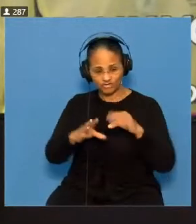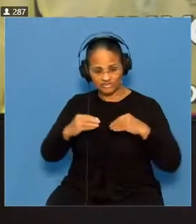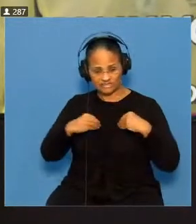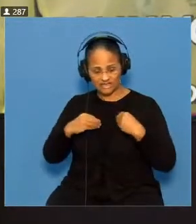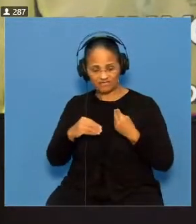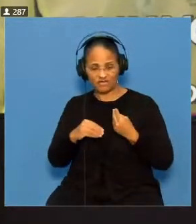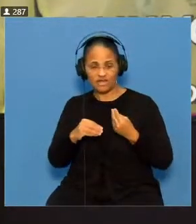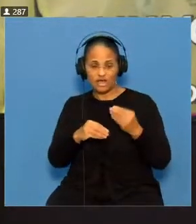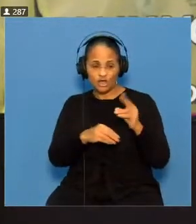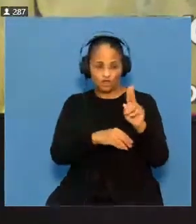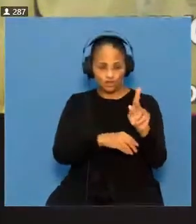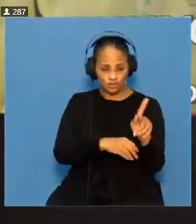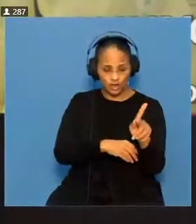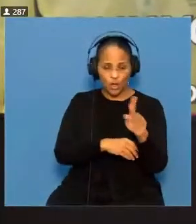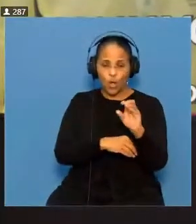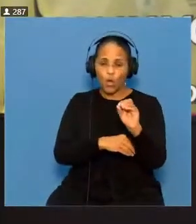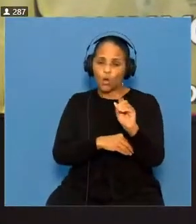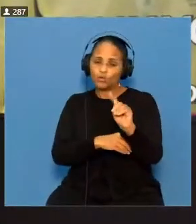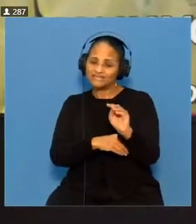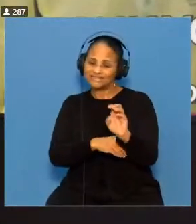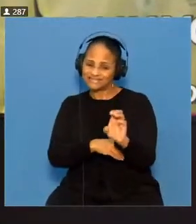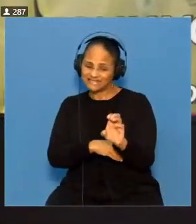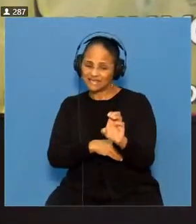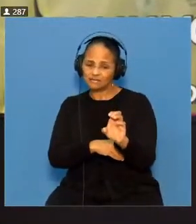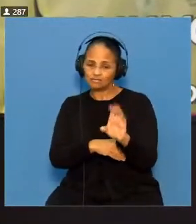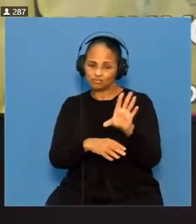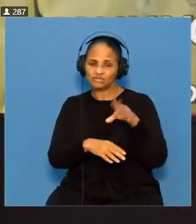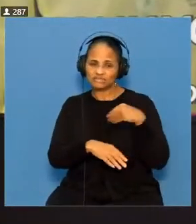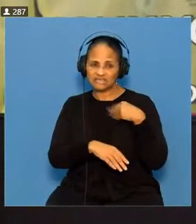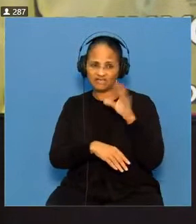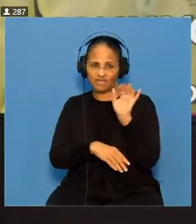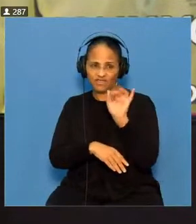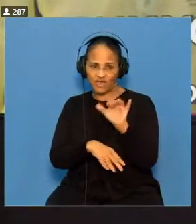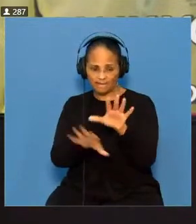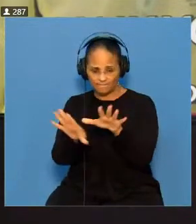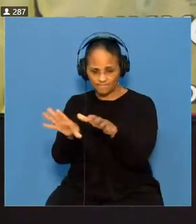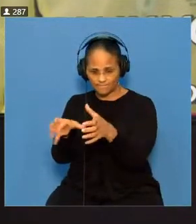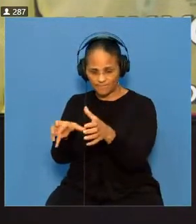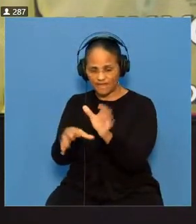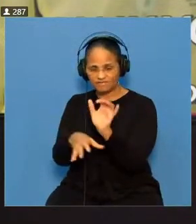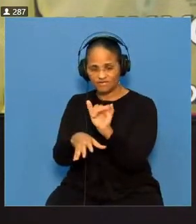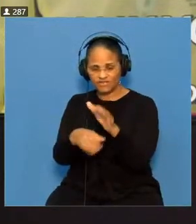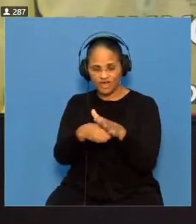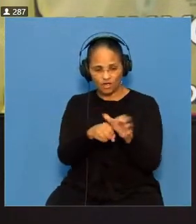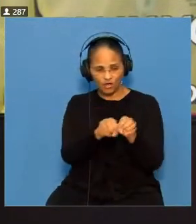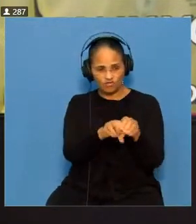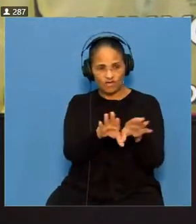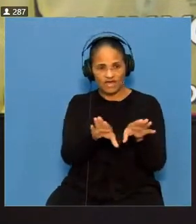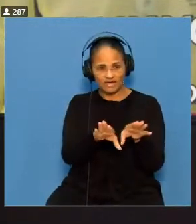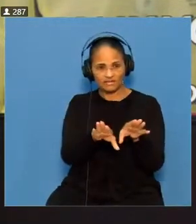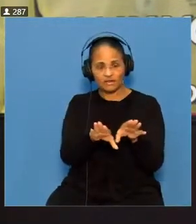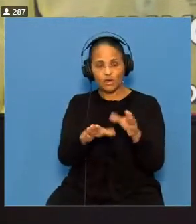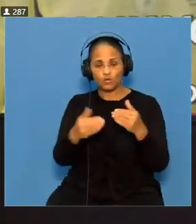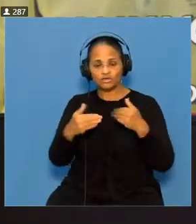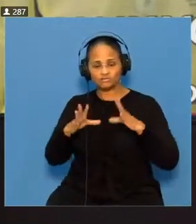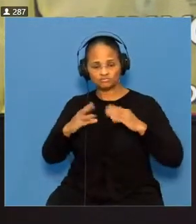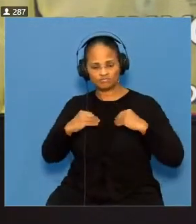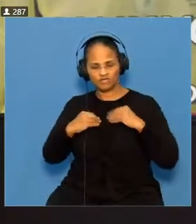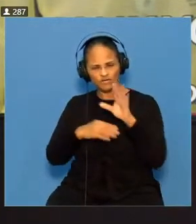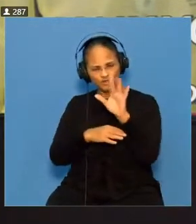through the United Kingdom, OTC, are receiving that proportional amount. For the COVAX facility, we will be receiving sufficient